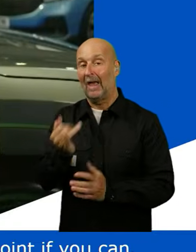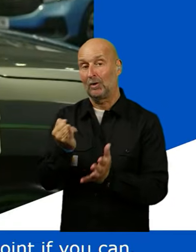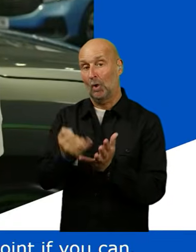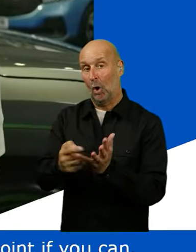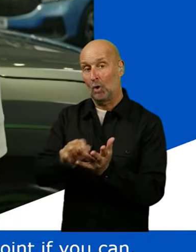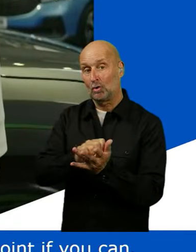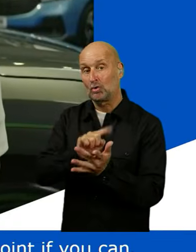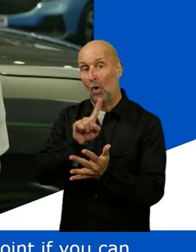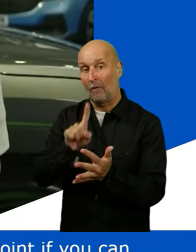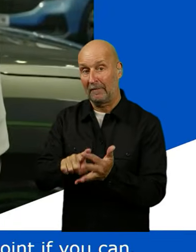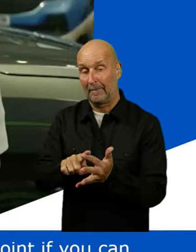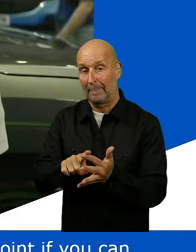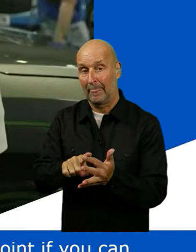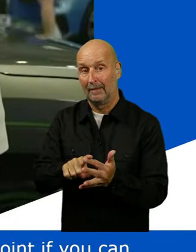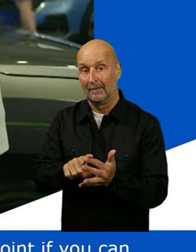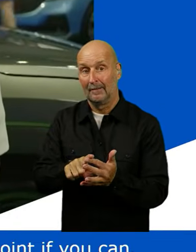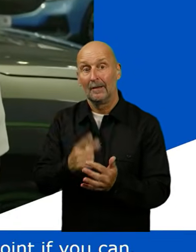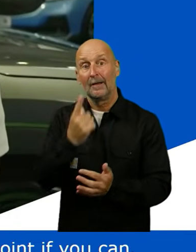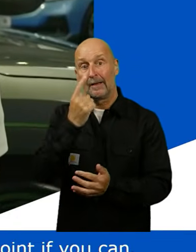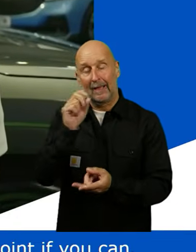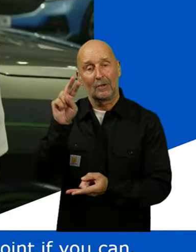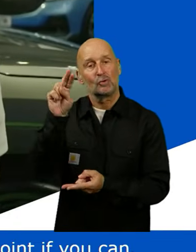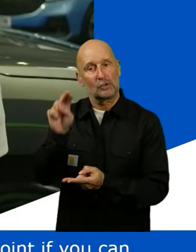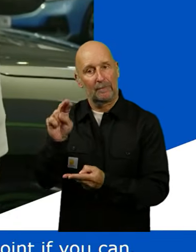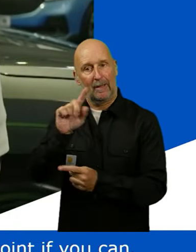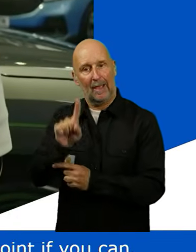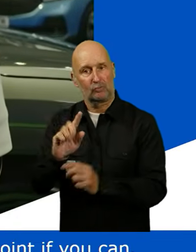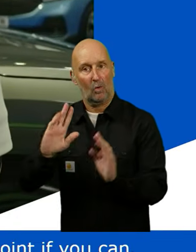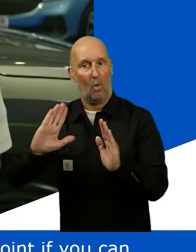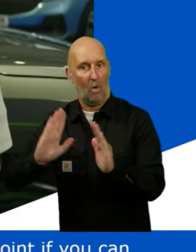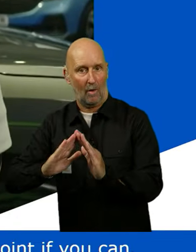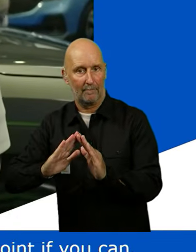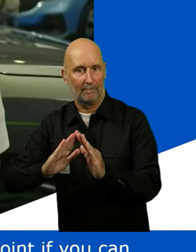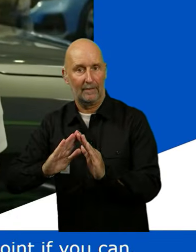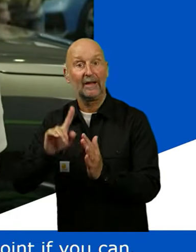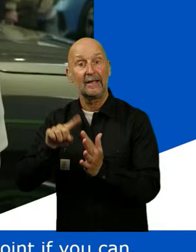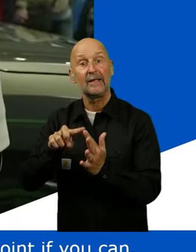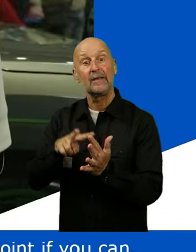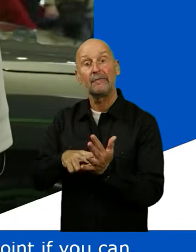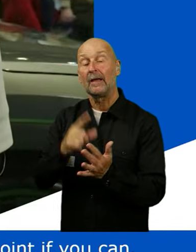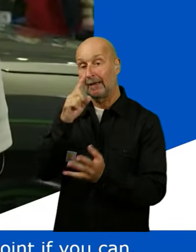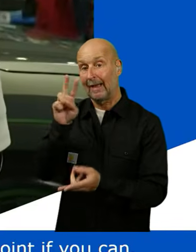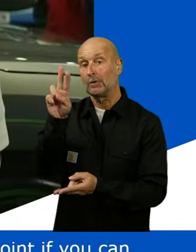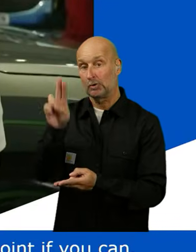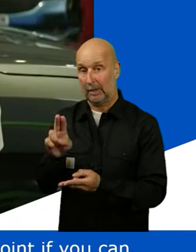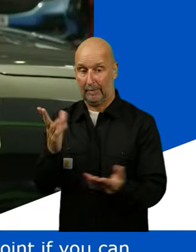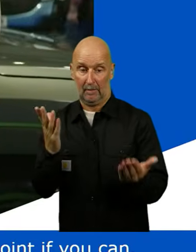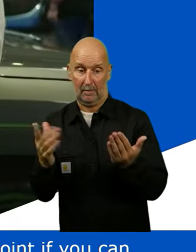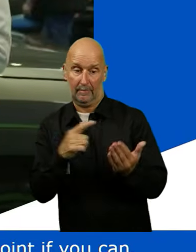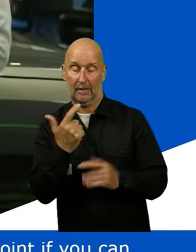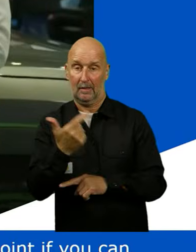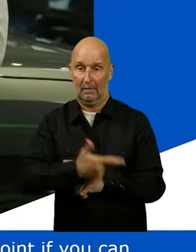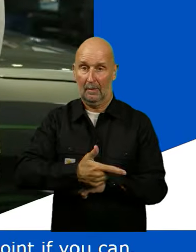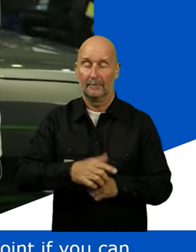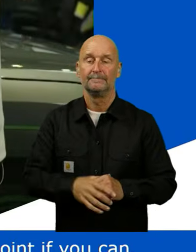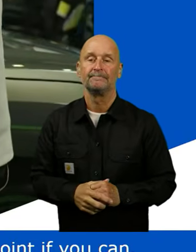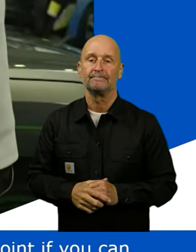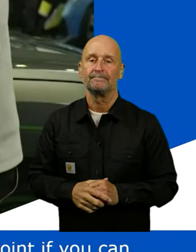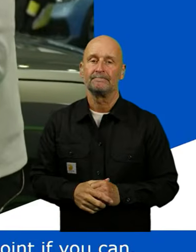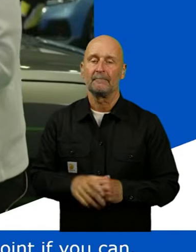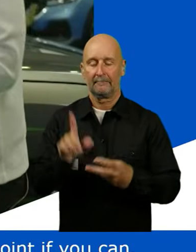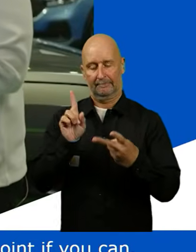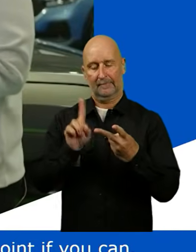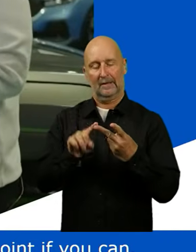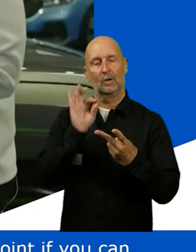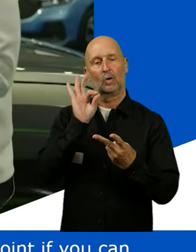cases, you can get those cheaper tariffs at home. Absolutely. And EVs can be cheaper for our customers. Absolutely. The next question that I wanted to